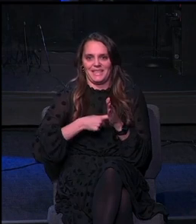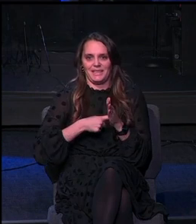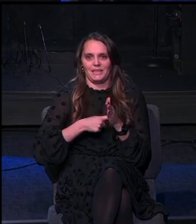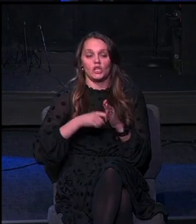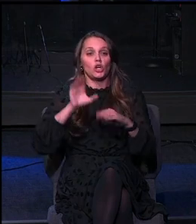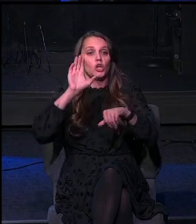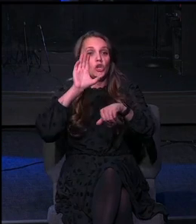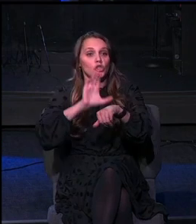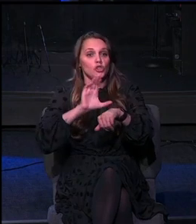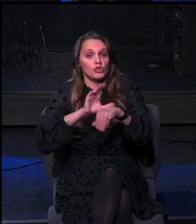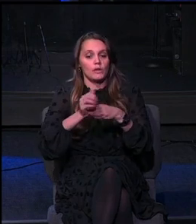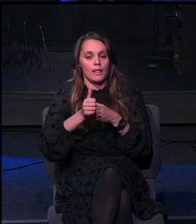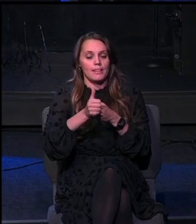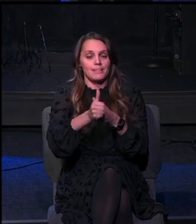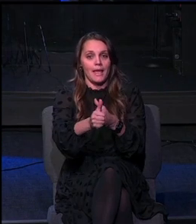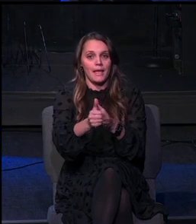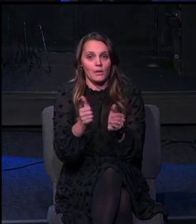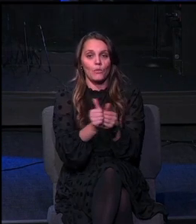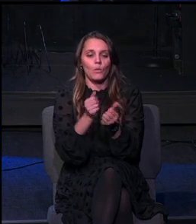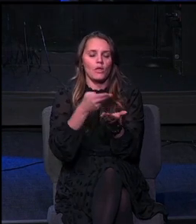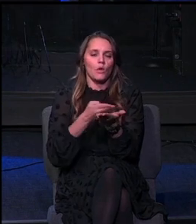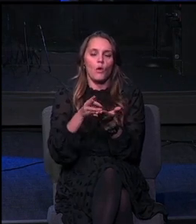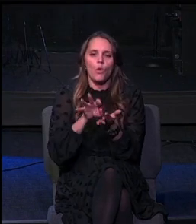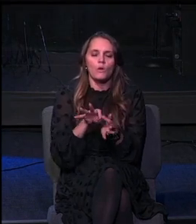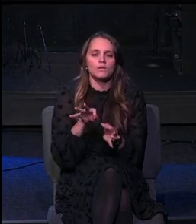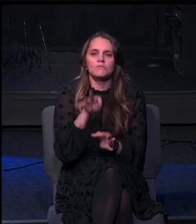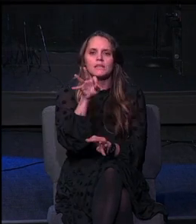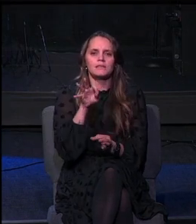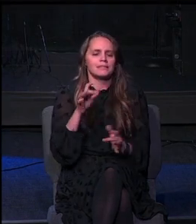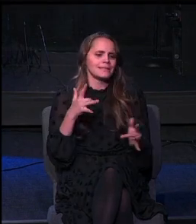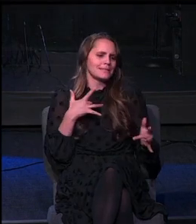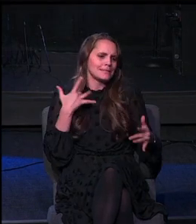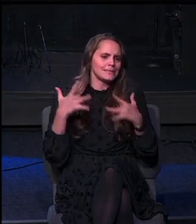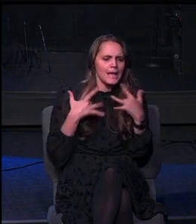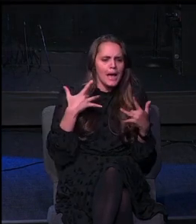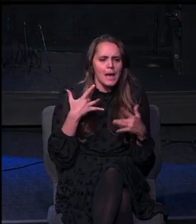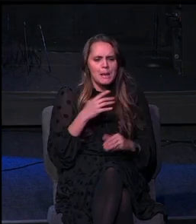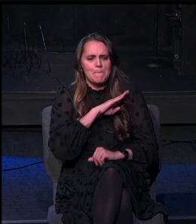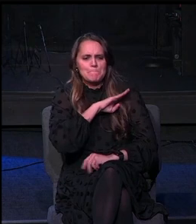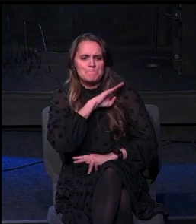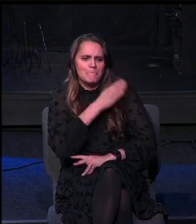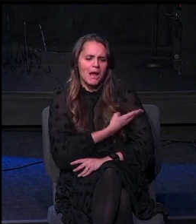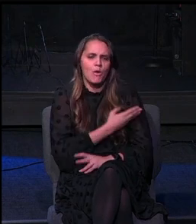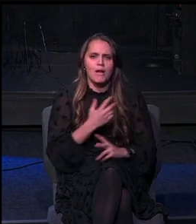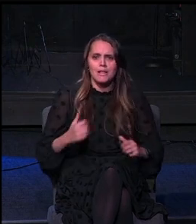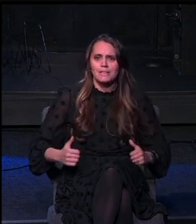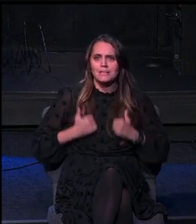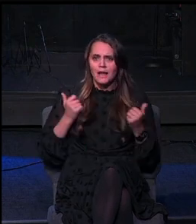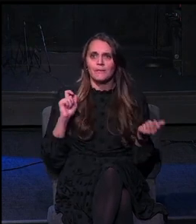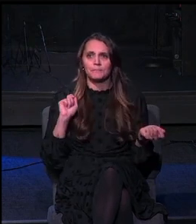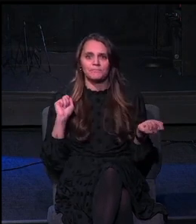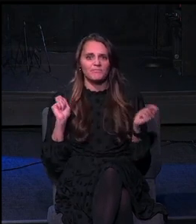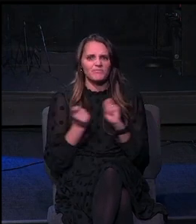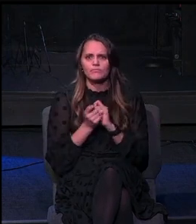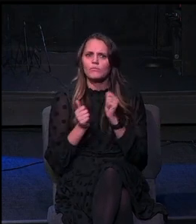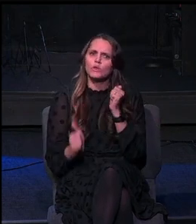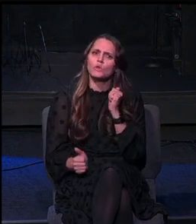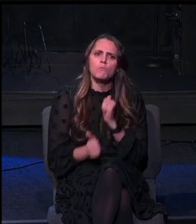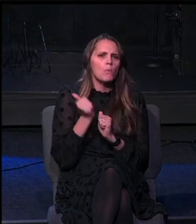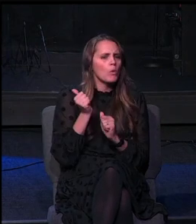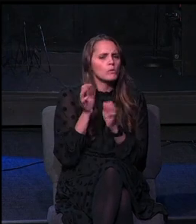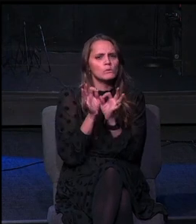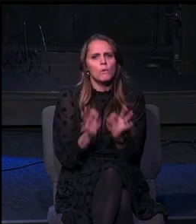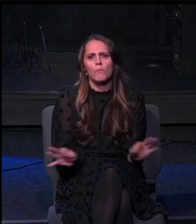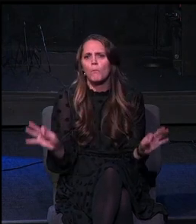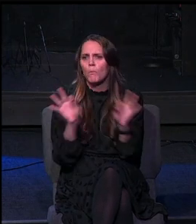Spirit is exciting, exhilarating, powerful, life-changing. It is the most important thing you could ever